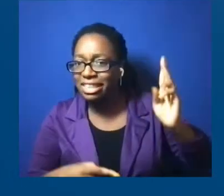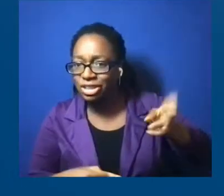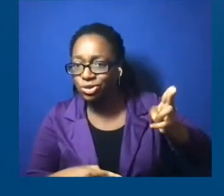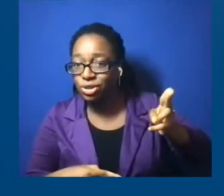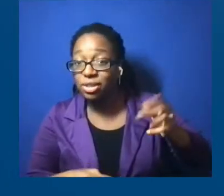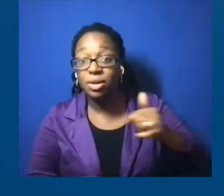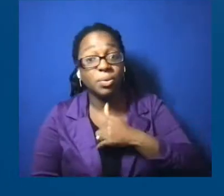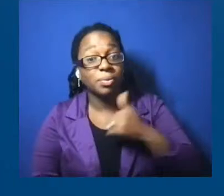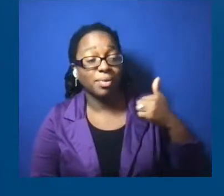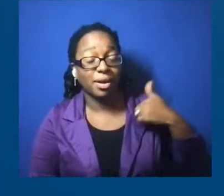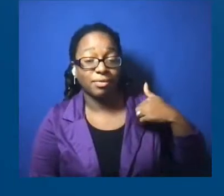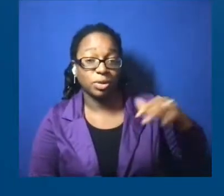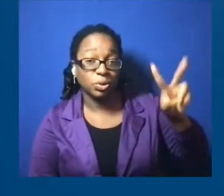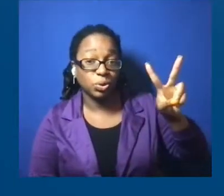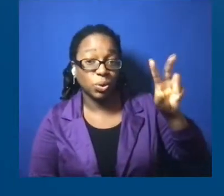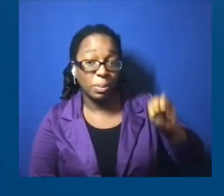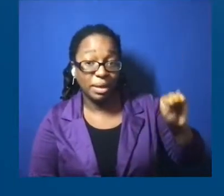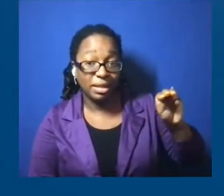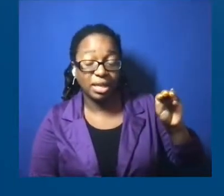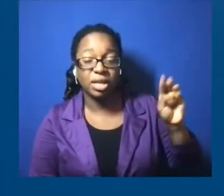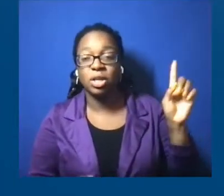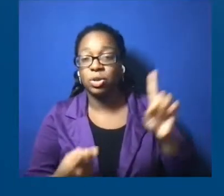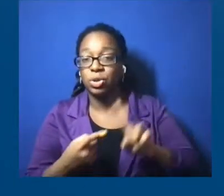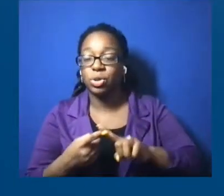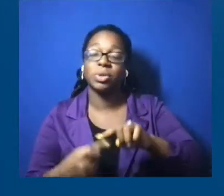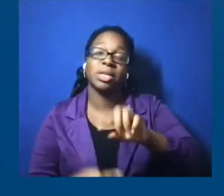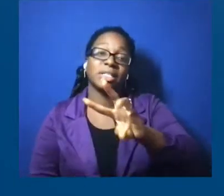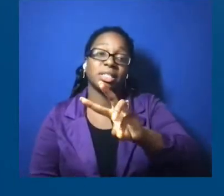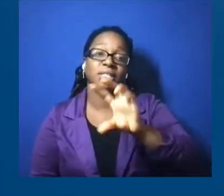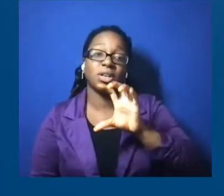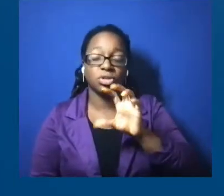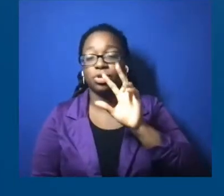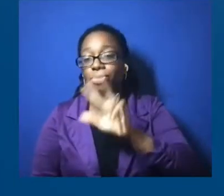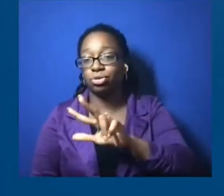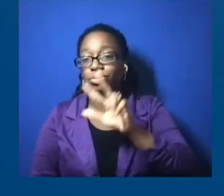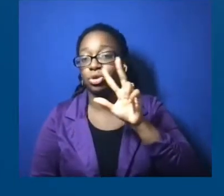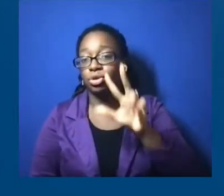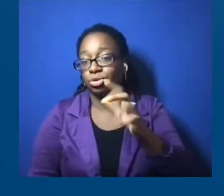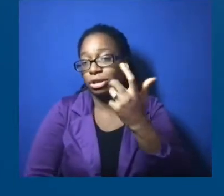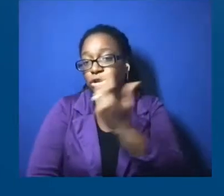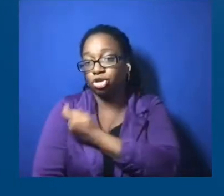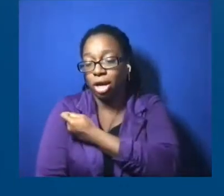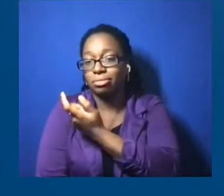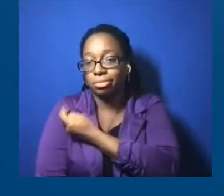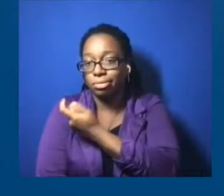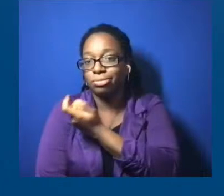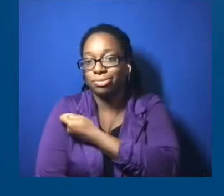million to 633 million shots administered in people's arms.